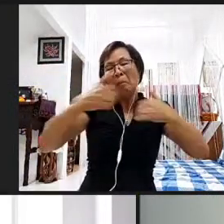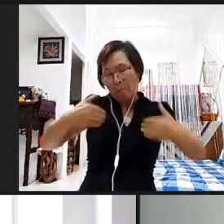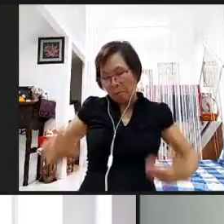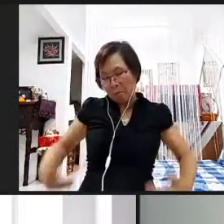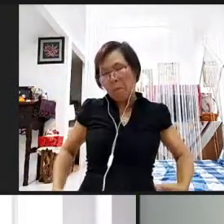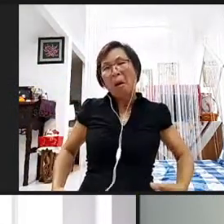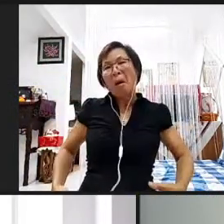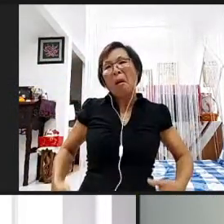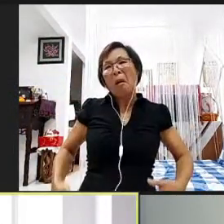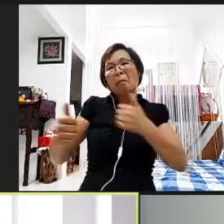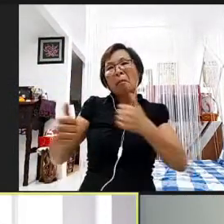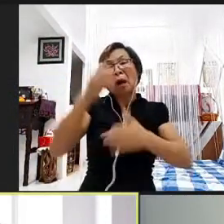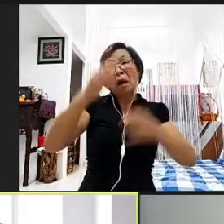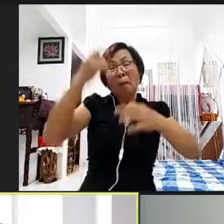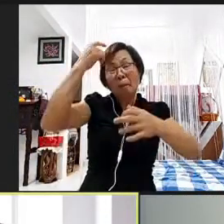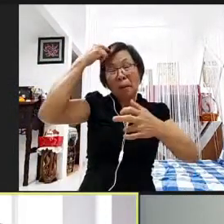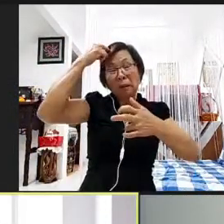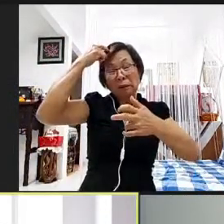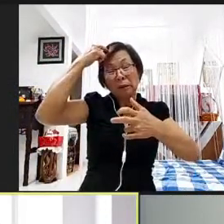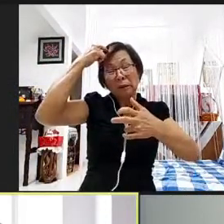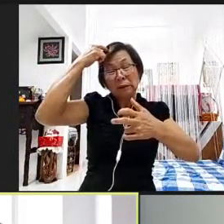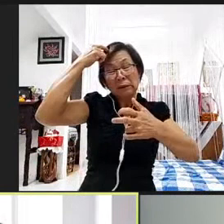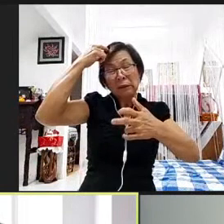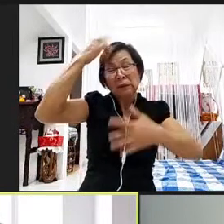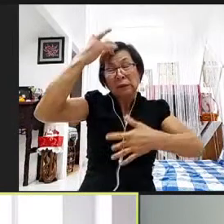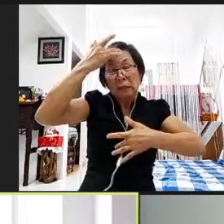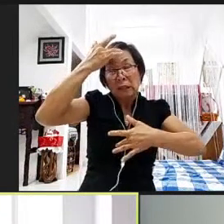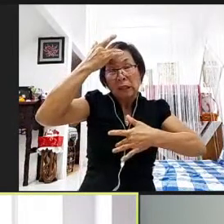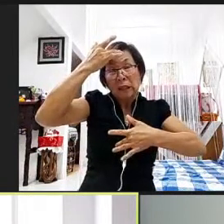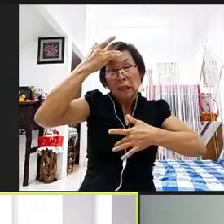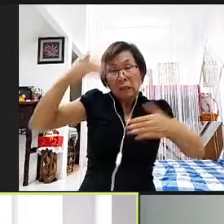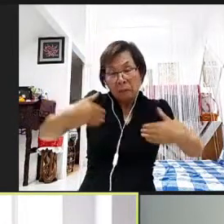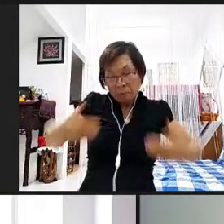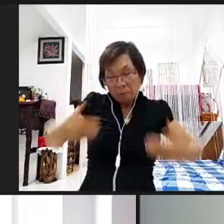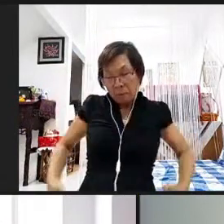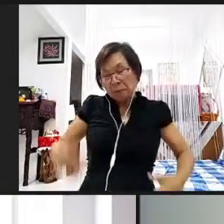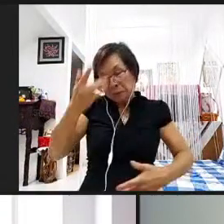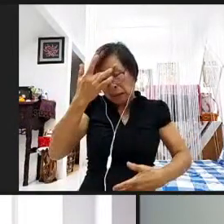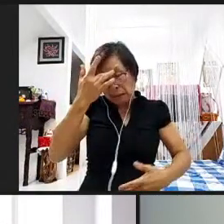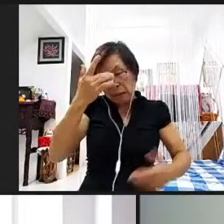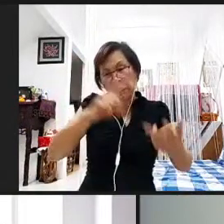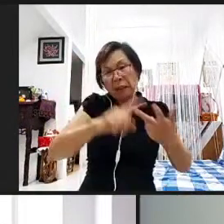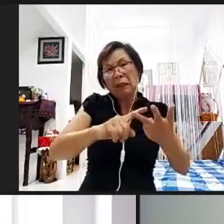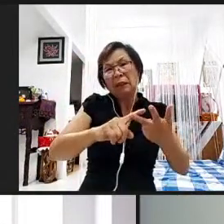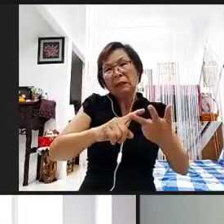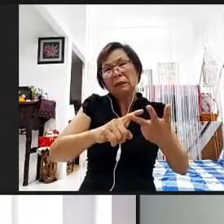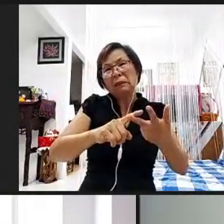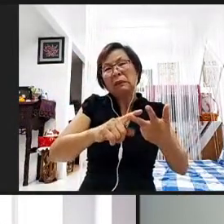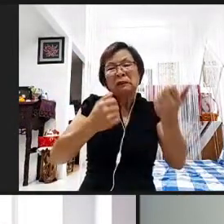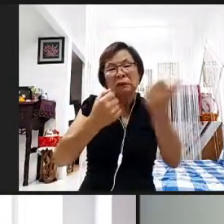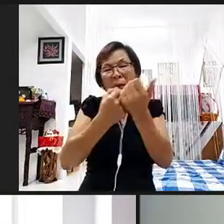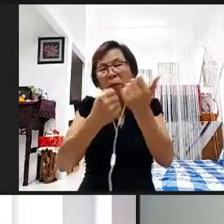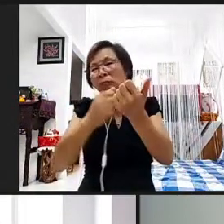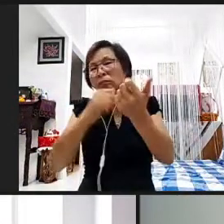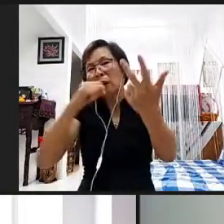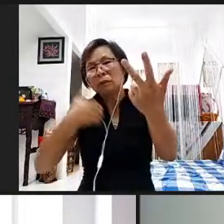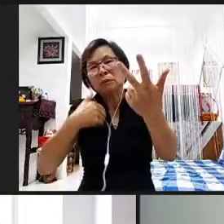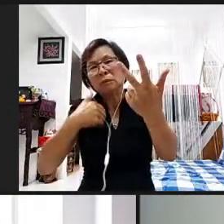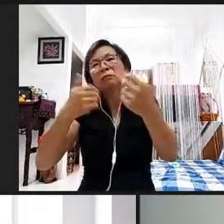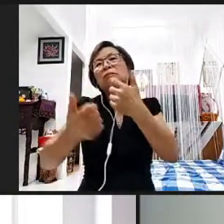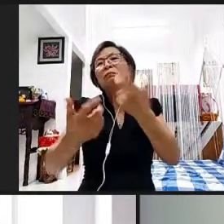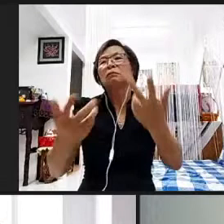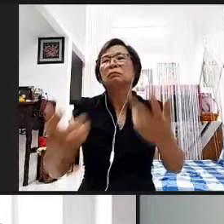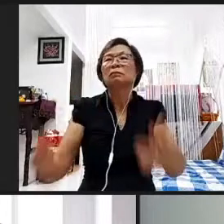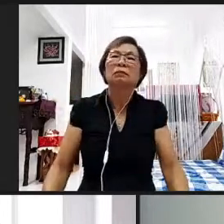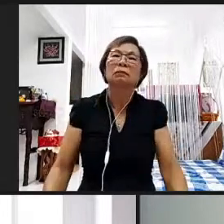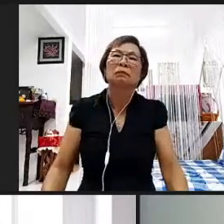a physical condition. So you have severe mental illness plus chronic physical illness plus poor psychosocial support.